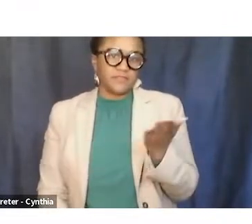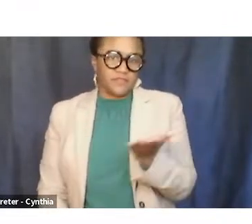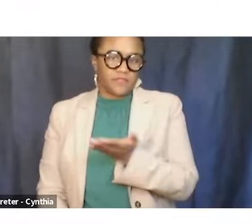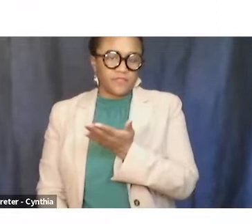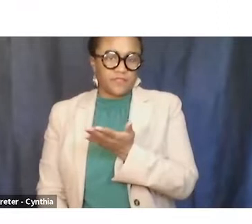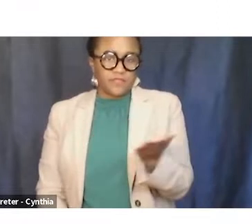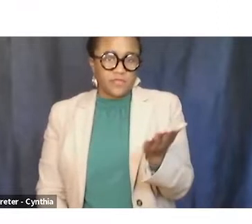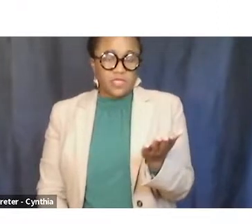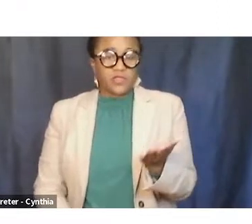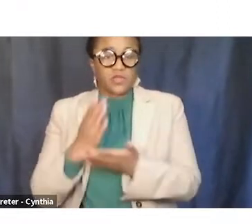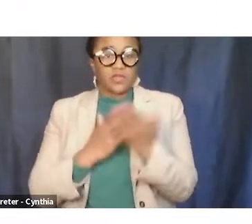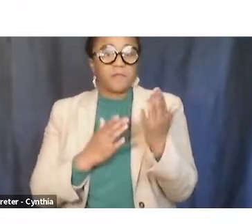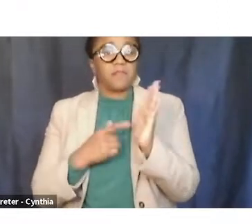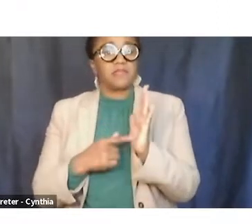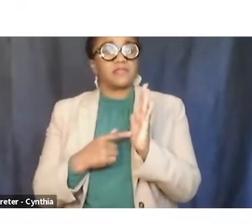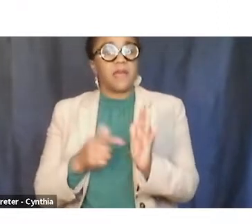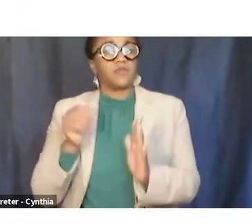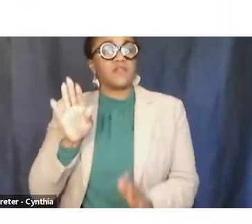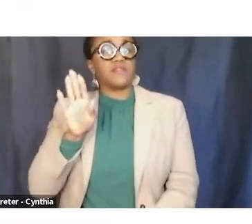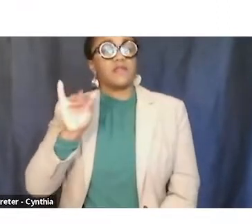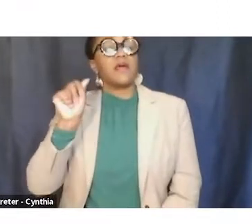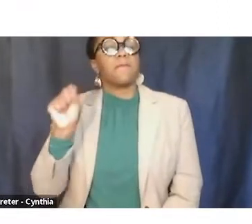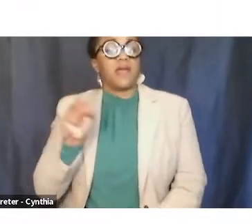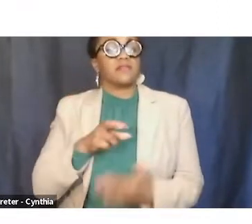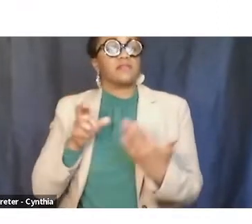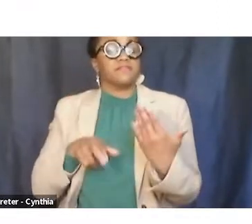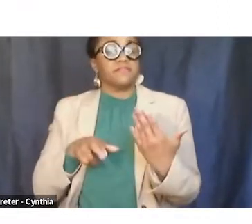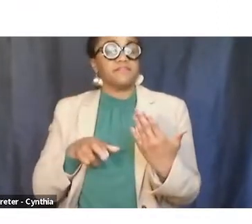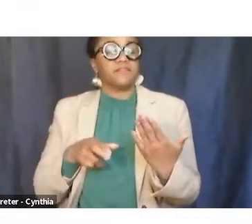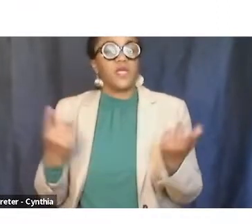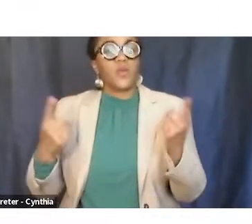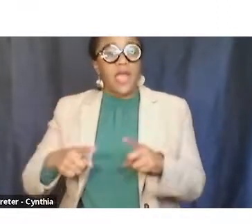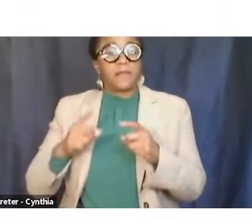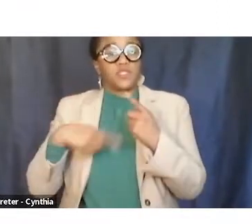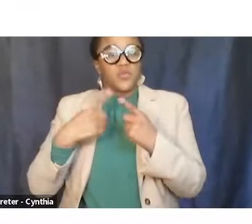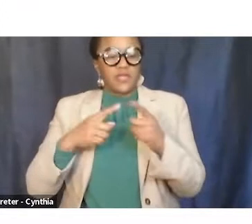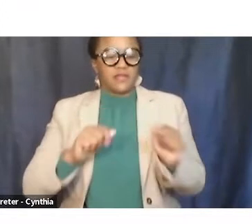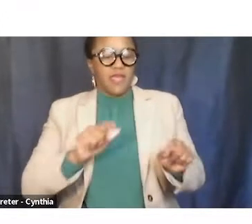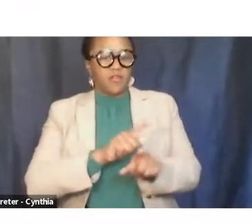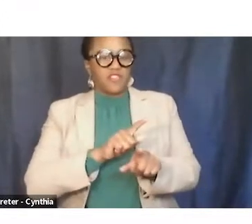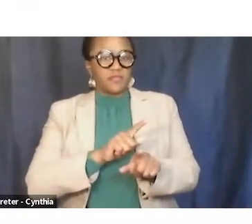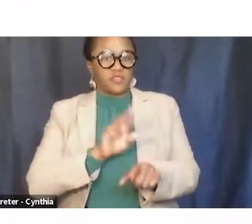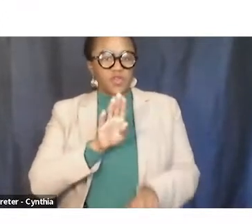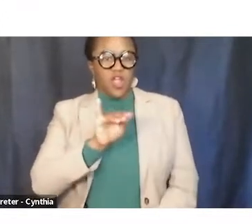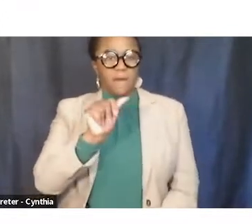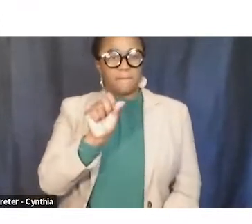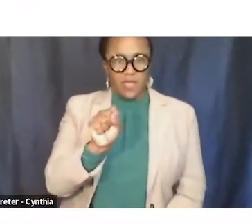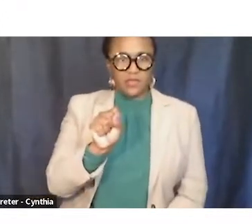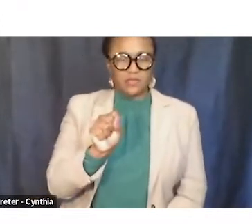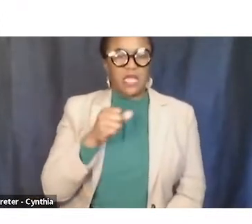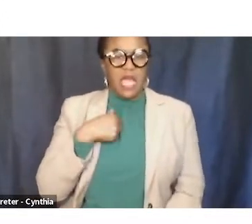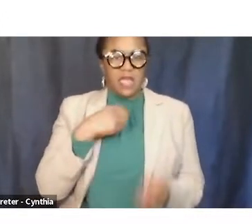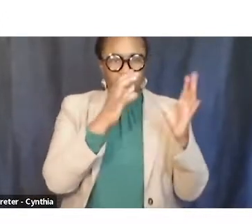These are some examples of bias outcomes, what happens when algorithms are biased. And I've broken them